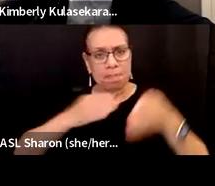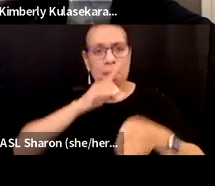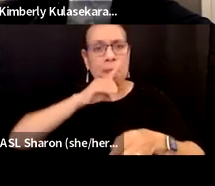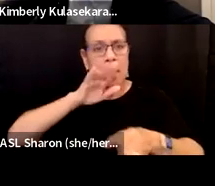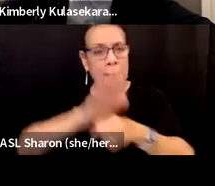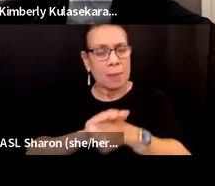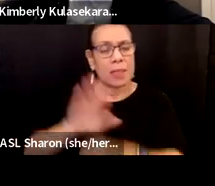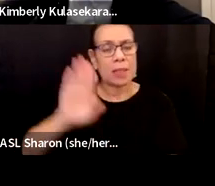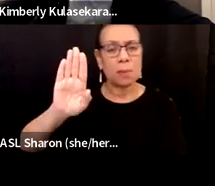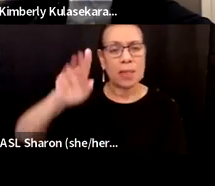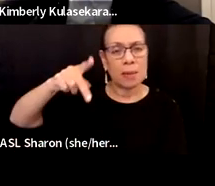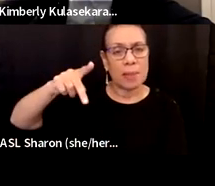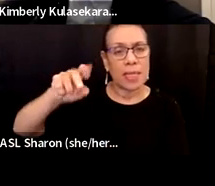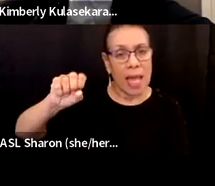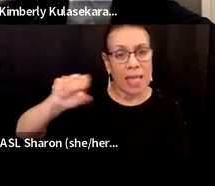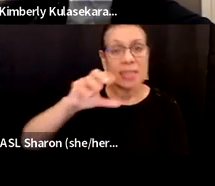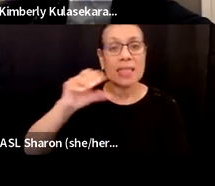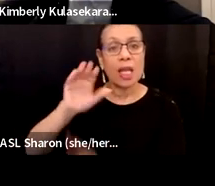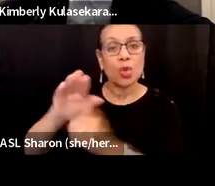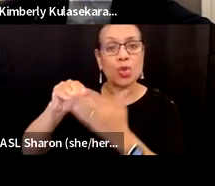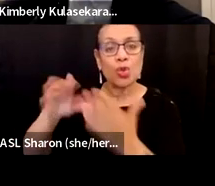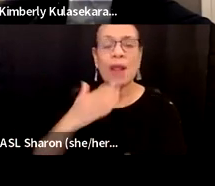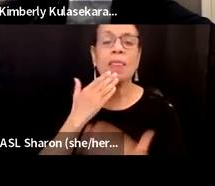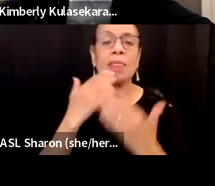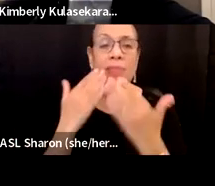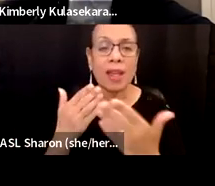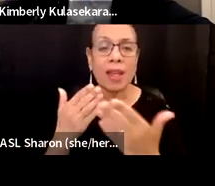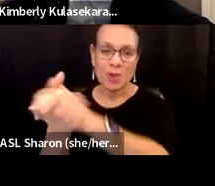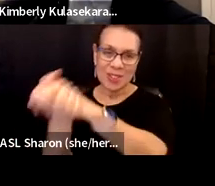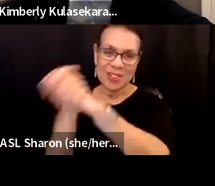schools and to your students thanks and congratulations